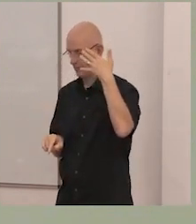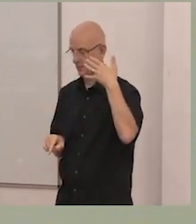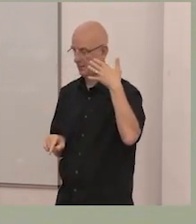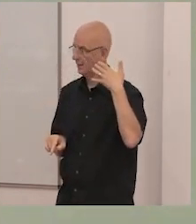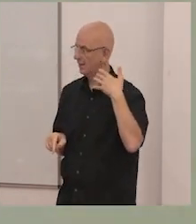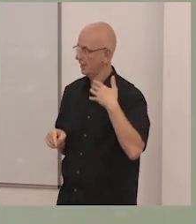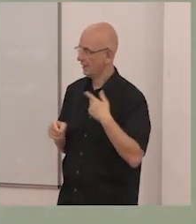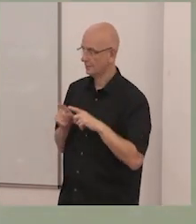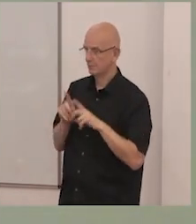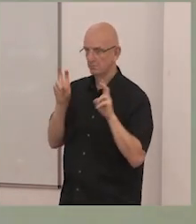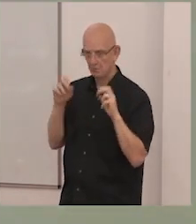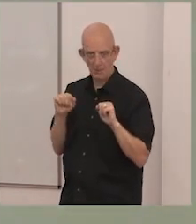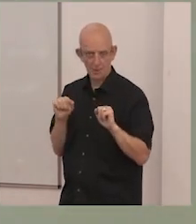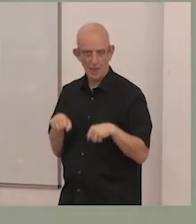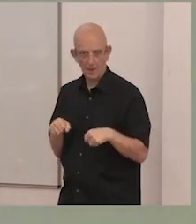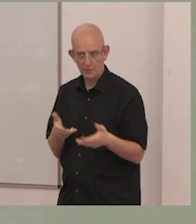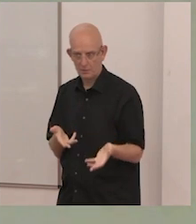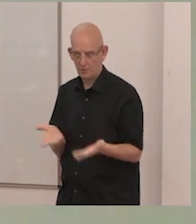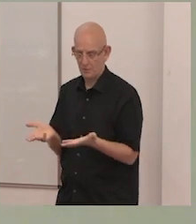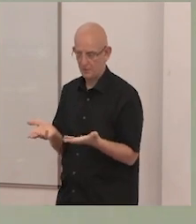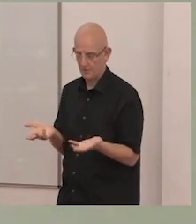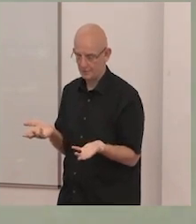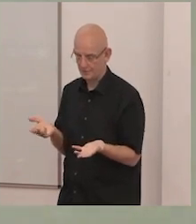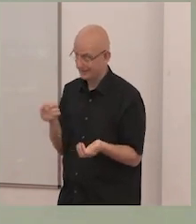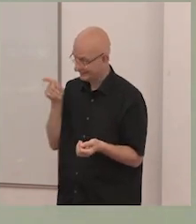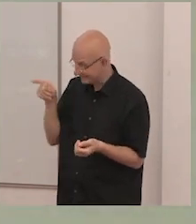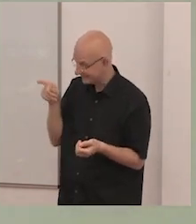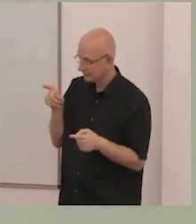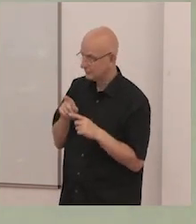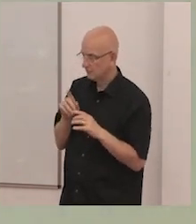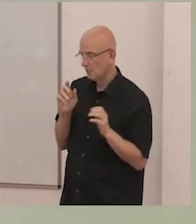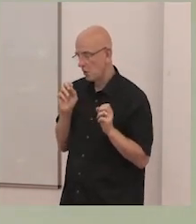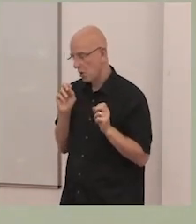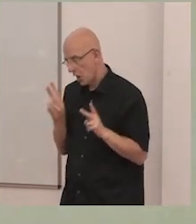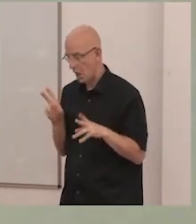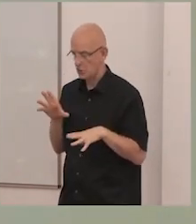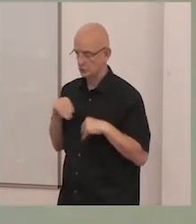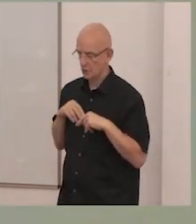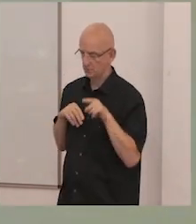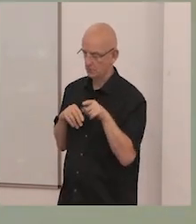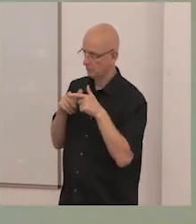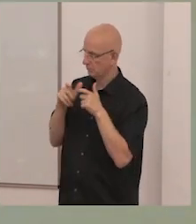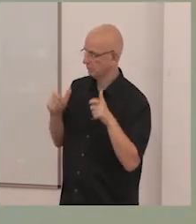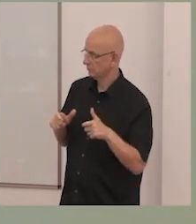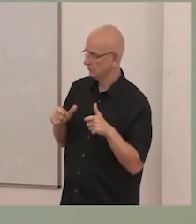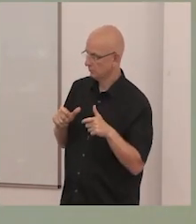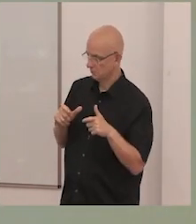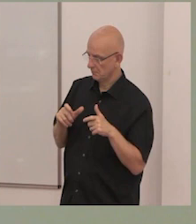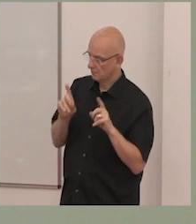could be as good as possible, as small as possible, used as last resort. But we know